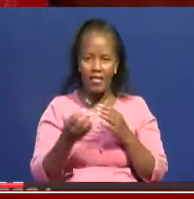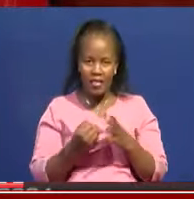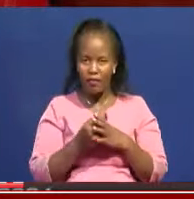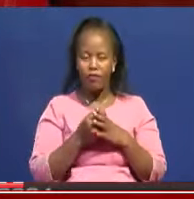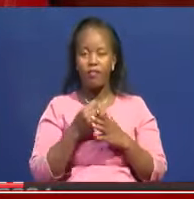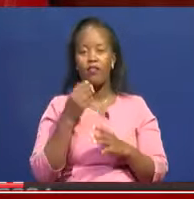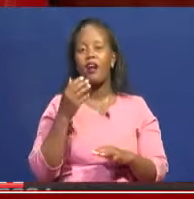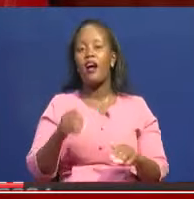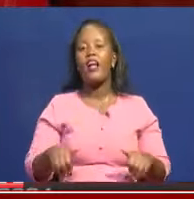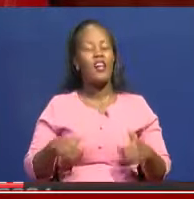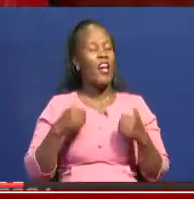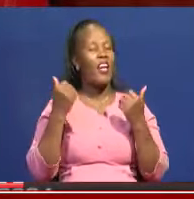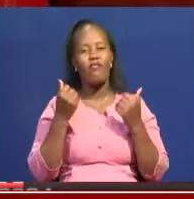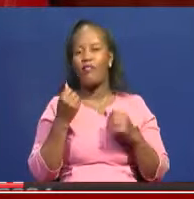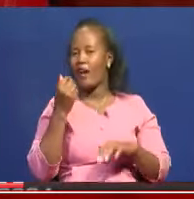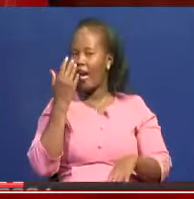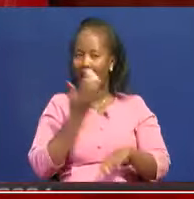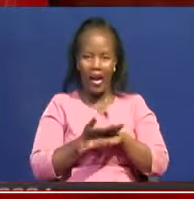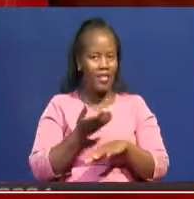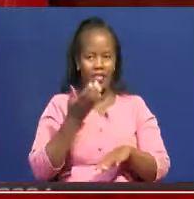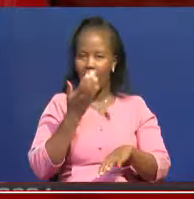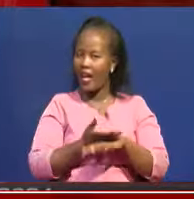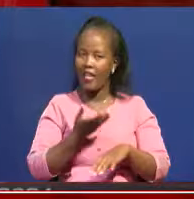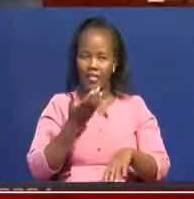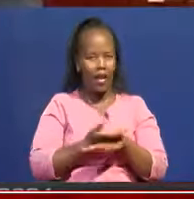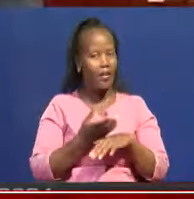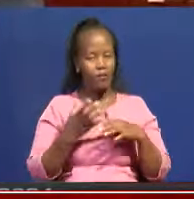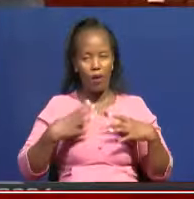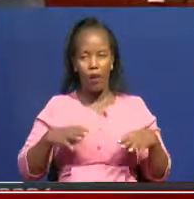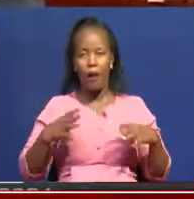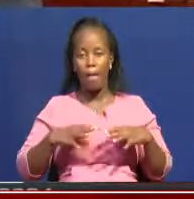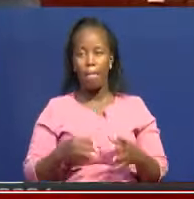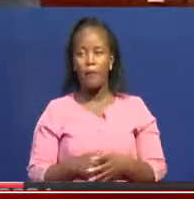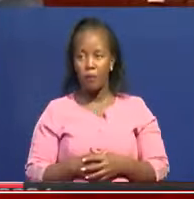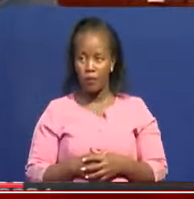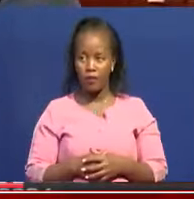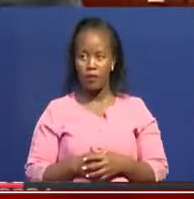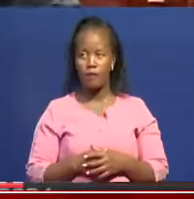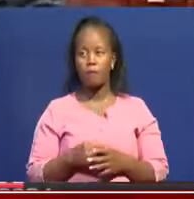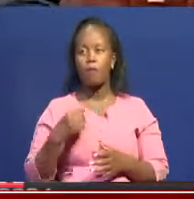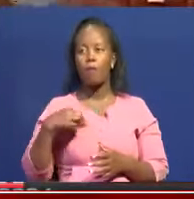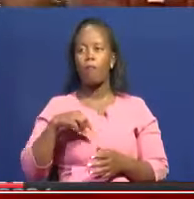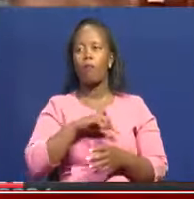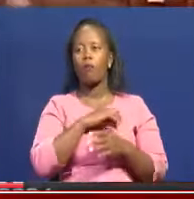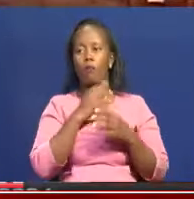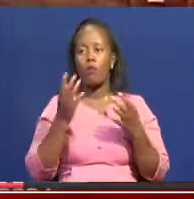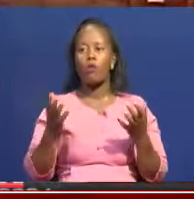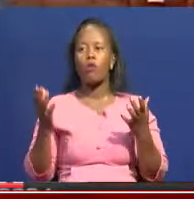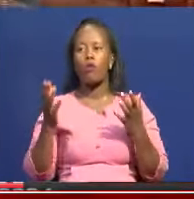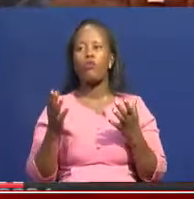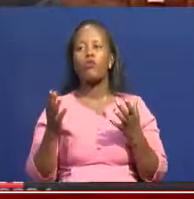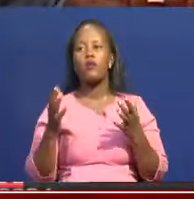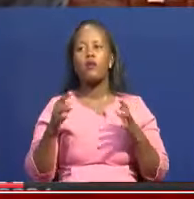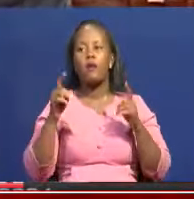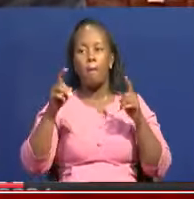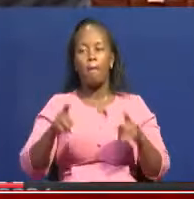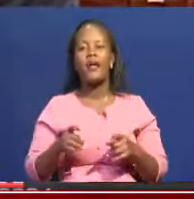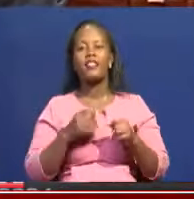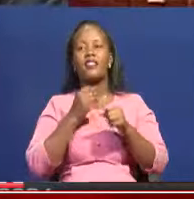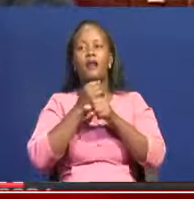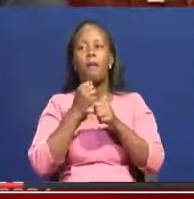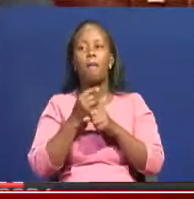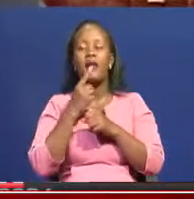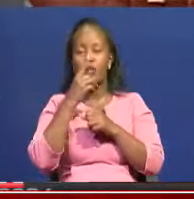living almost impossible for our people. We need some innovative ways of making sure